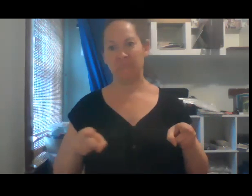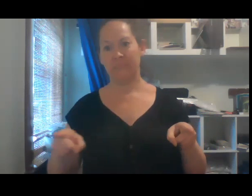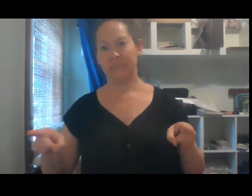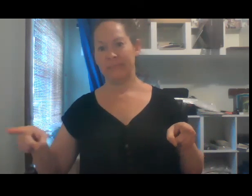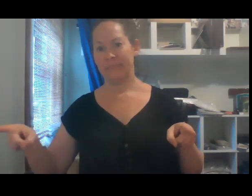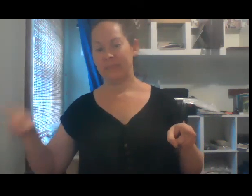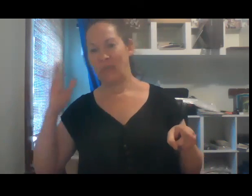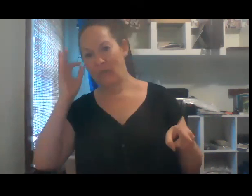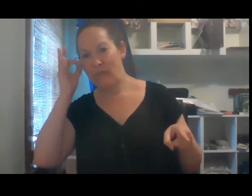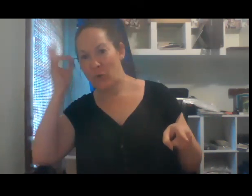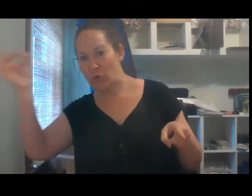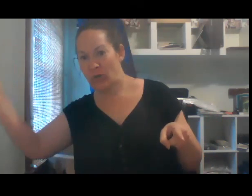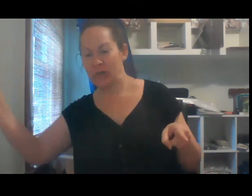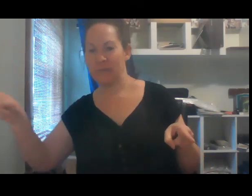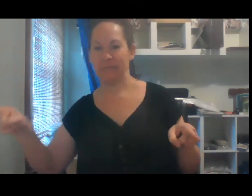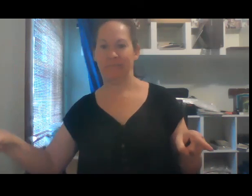into the future.